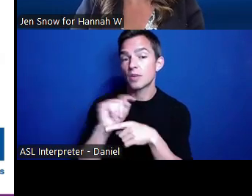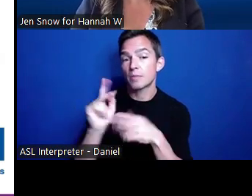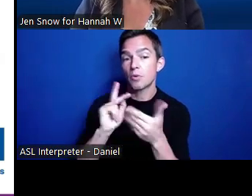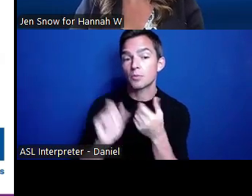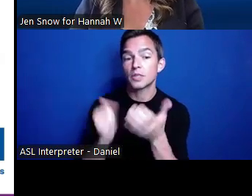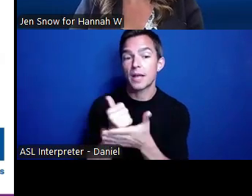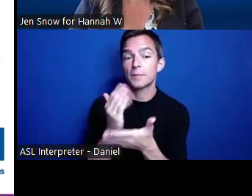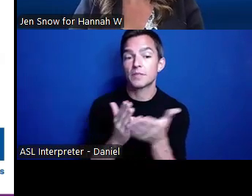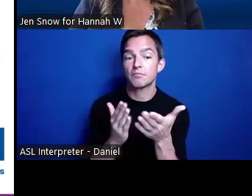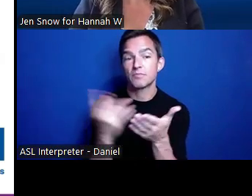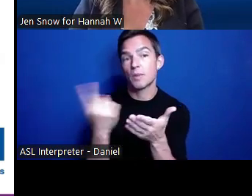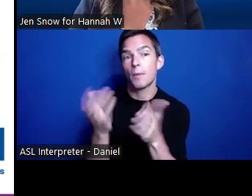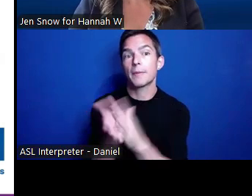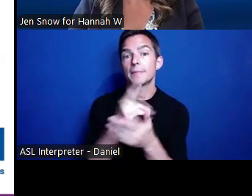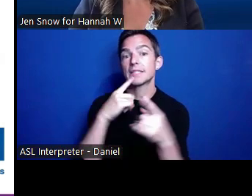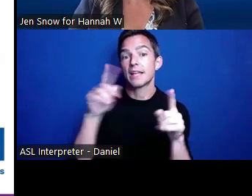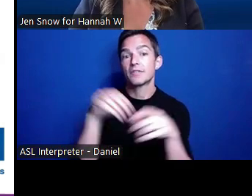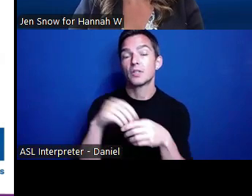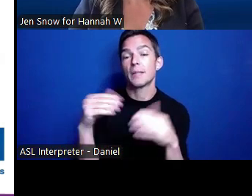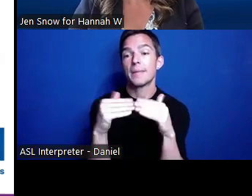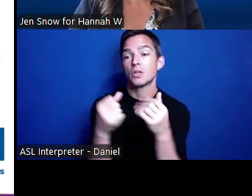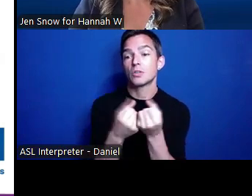somebody be successful in the peer support space.